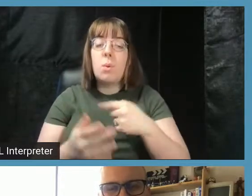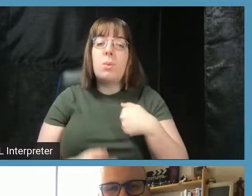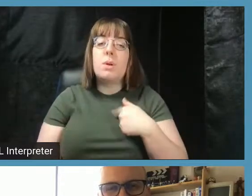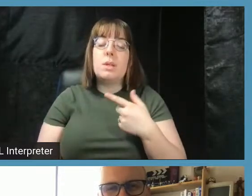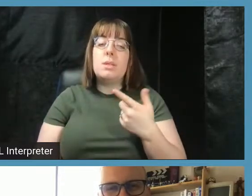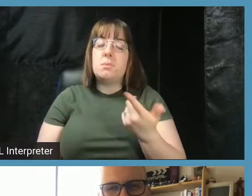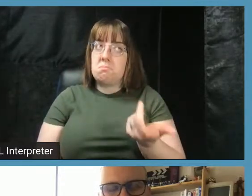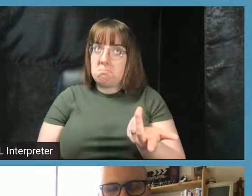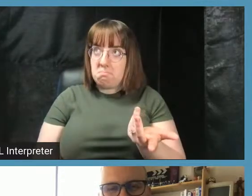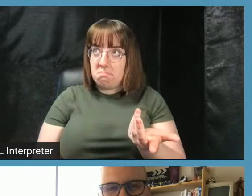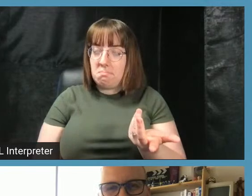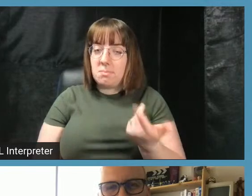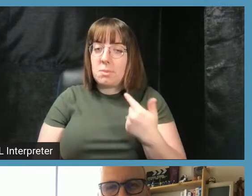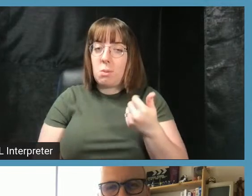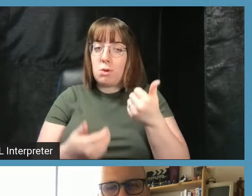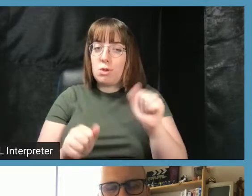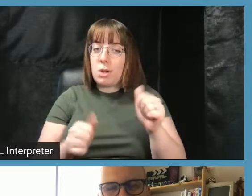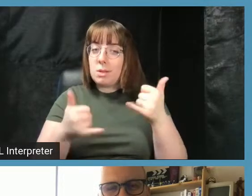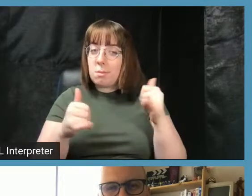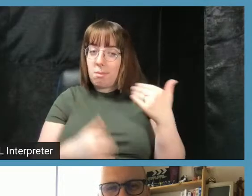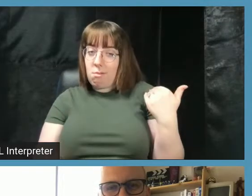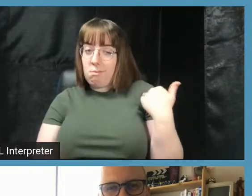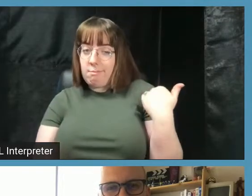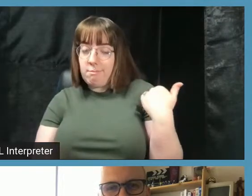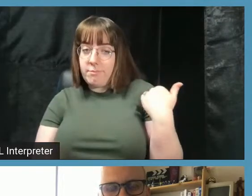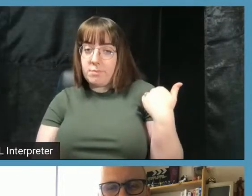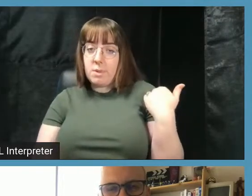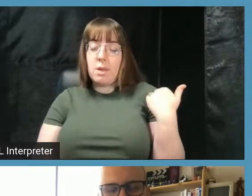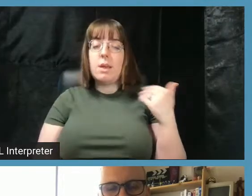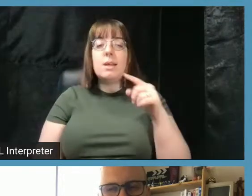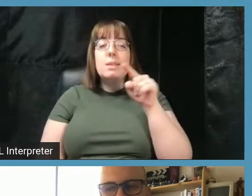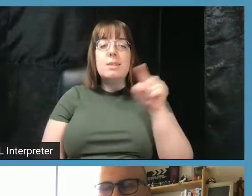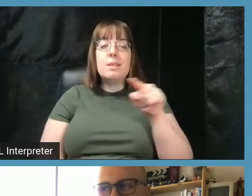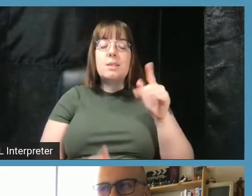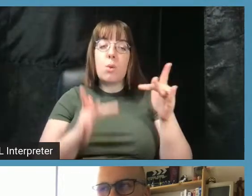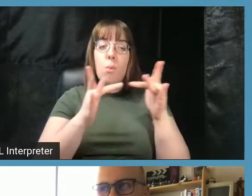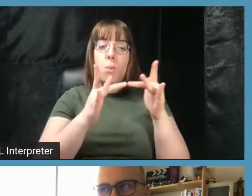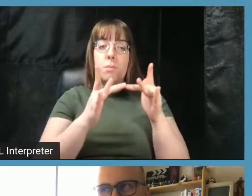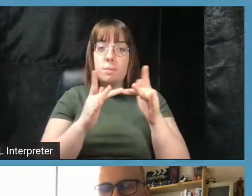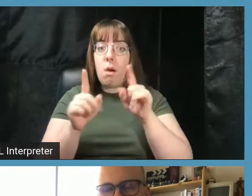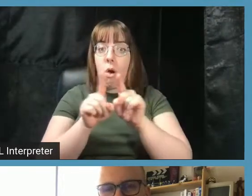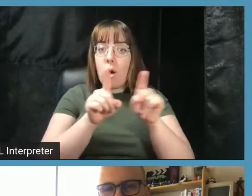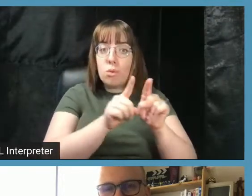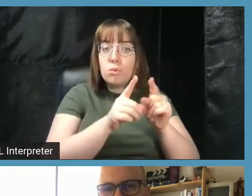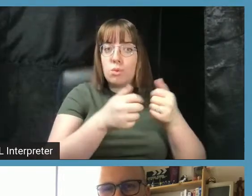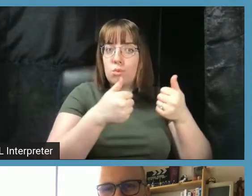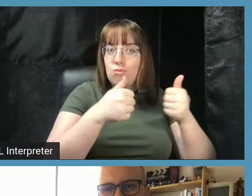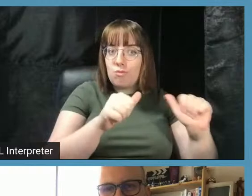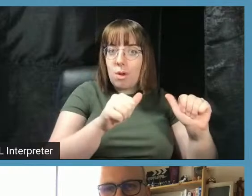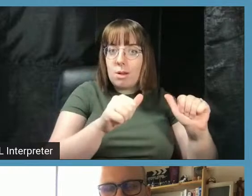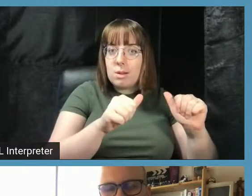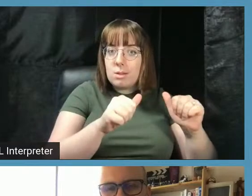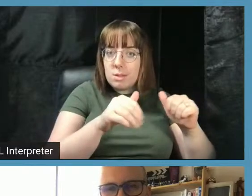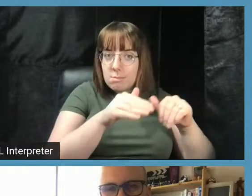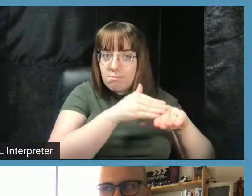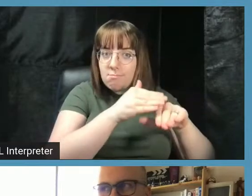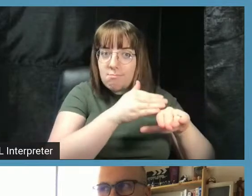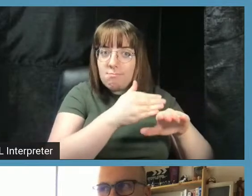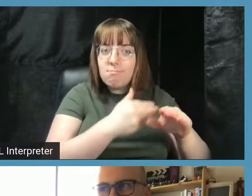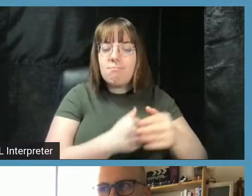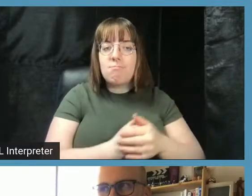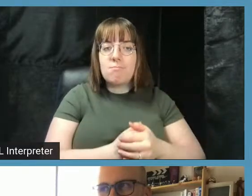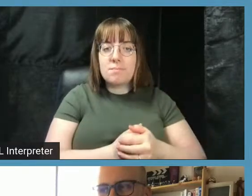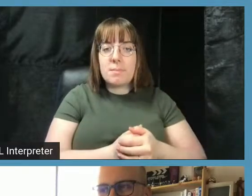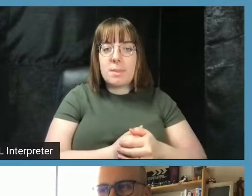play earlier. And then that pack.bz website I mentioned earlier also tries to be as WCAG conformant